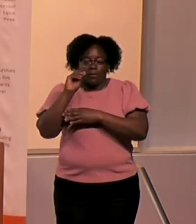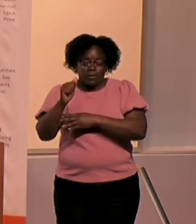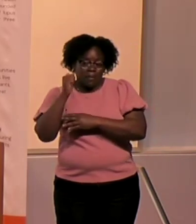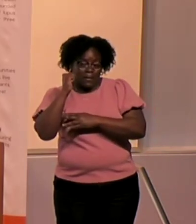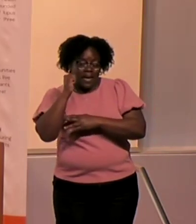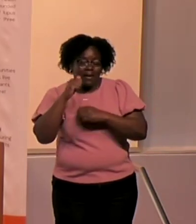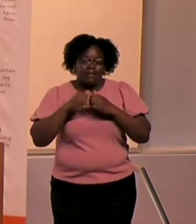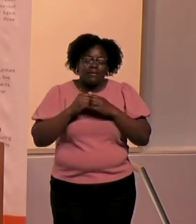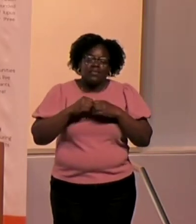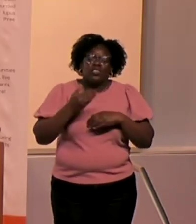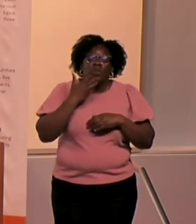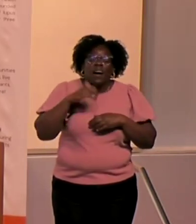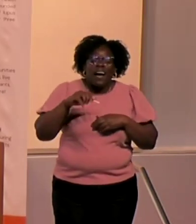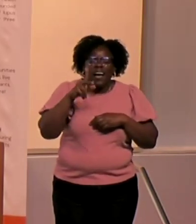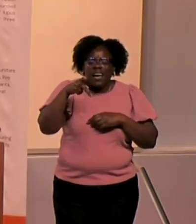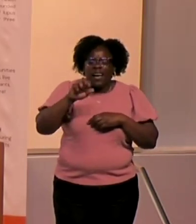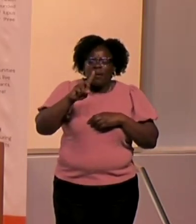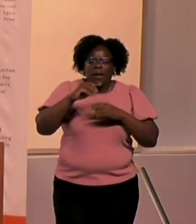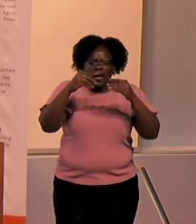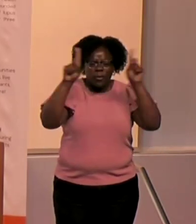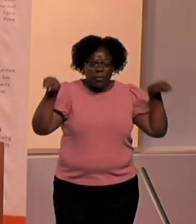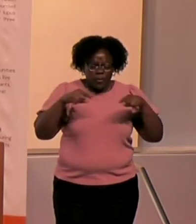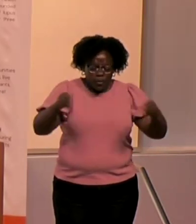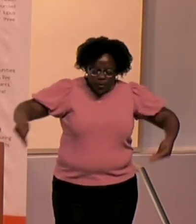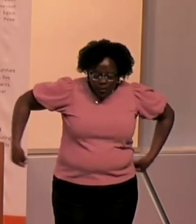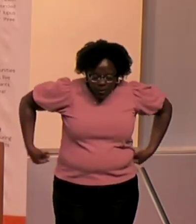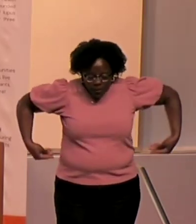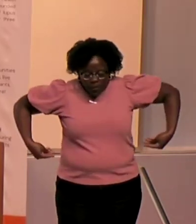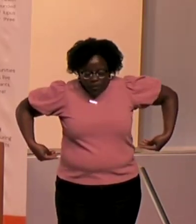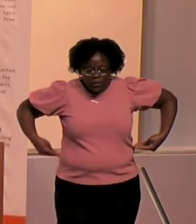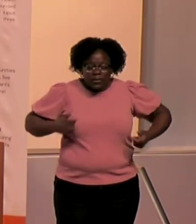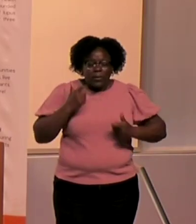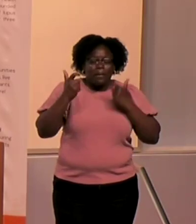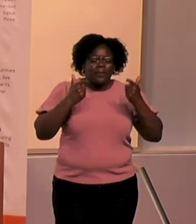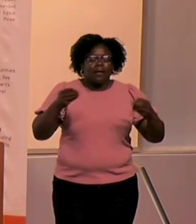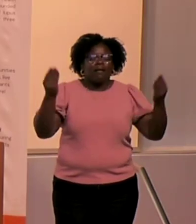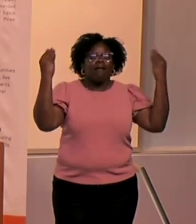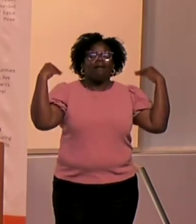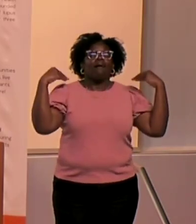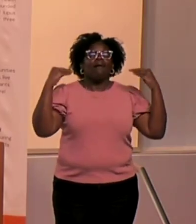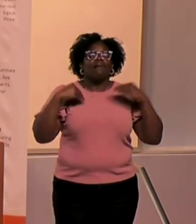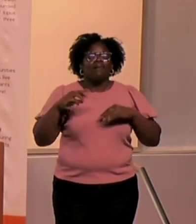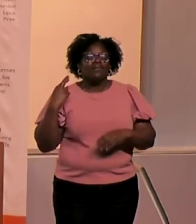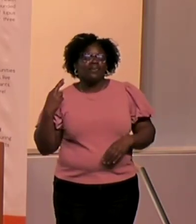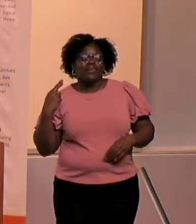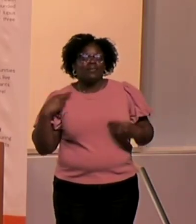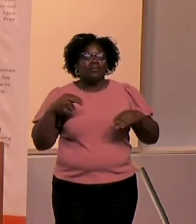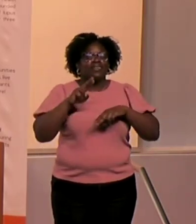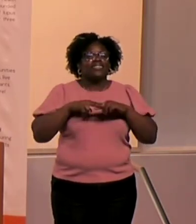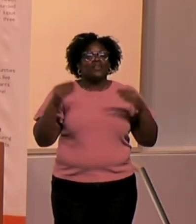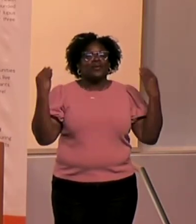So a heating pad became my best friend in the world. I got one of those giant ones and it was my best friend everywhere I